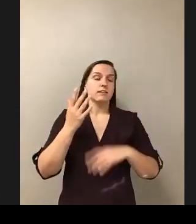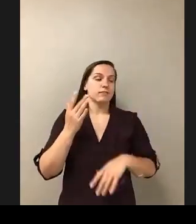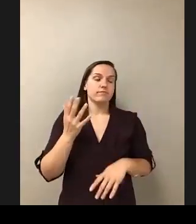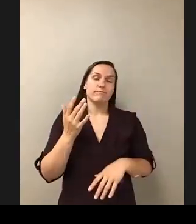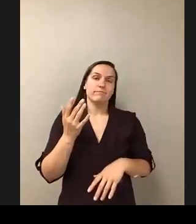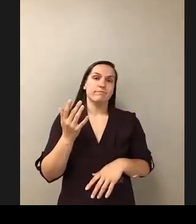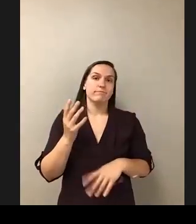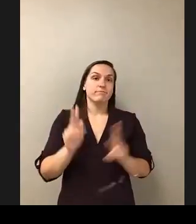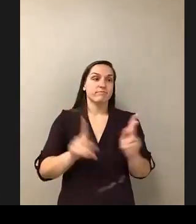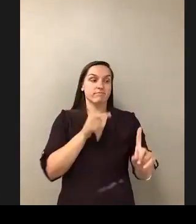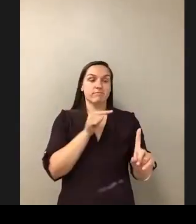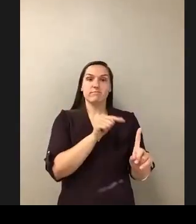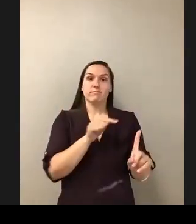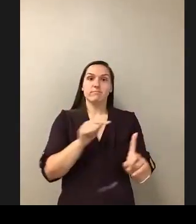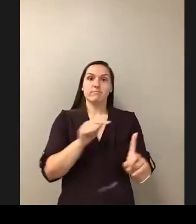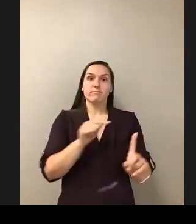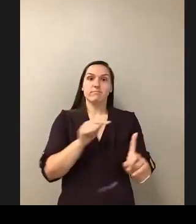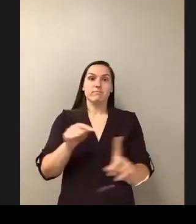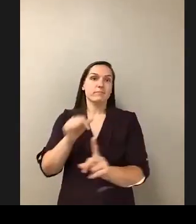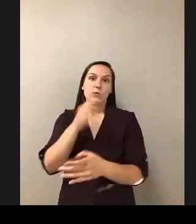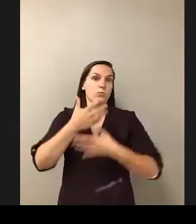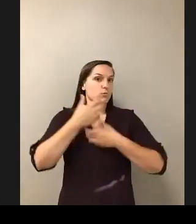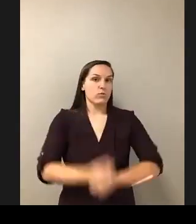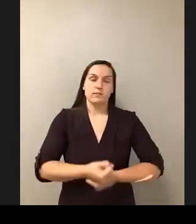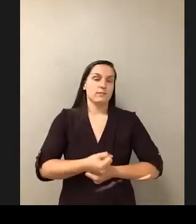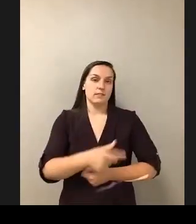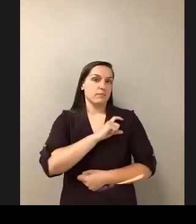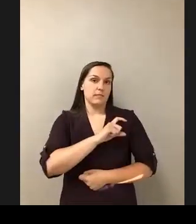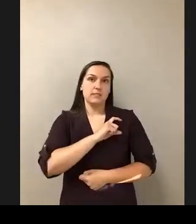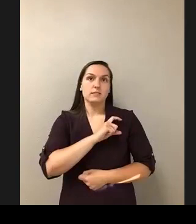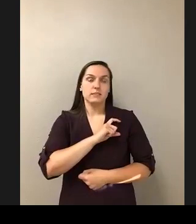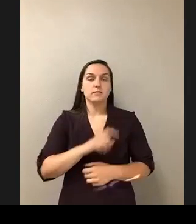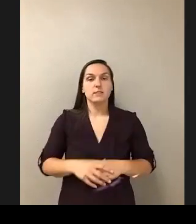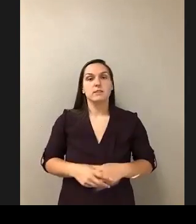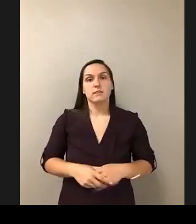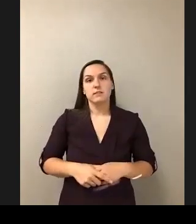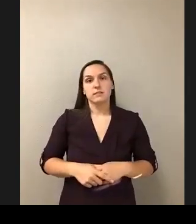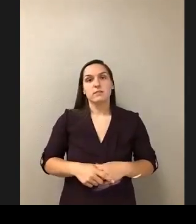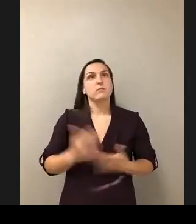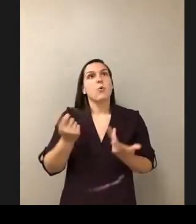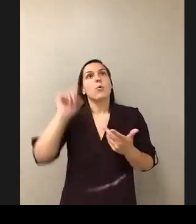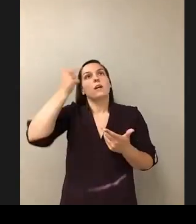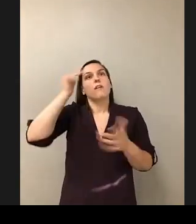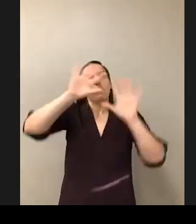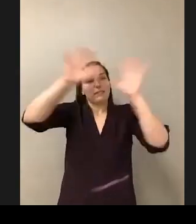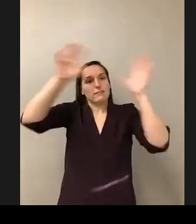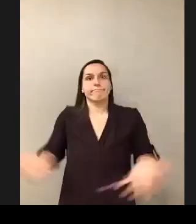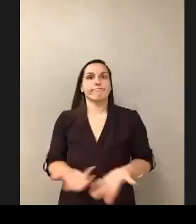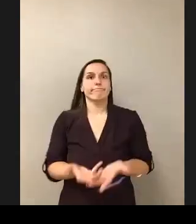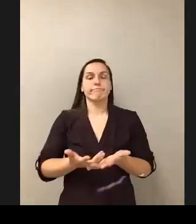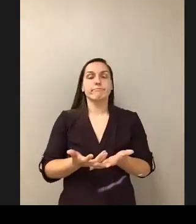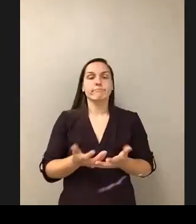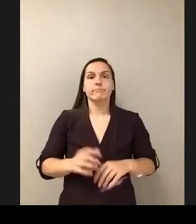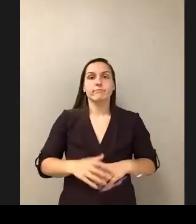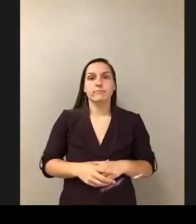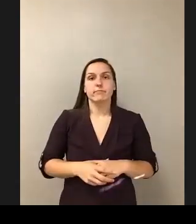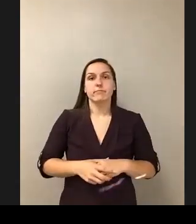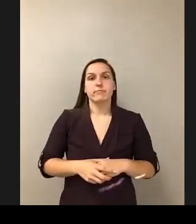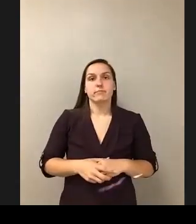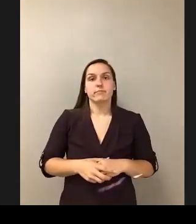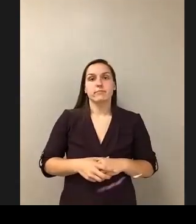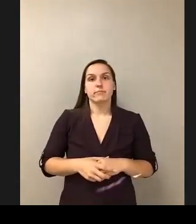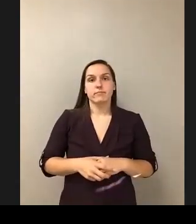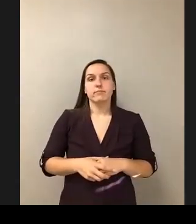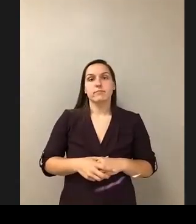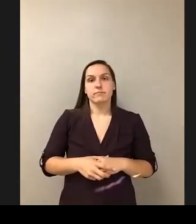you know, have this distrust, you know, of government structures, and that